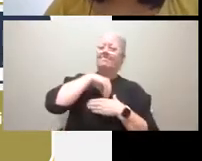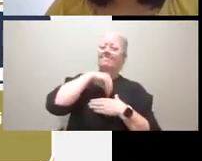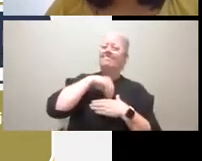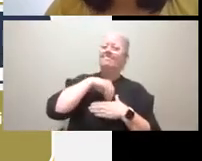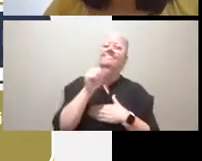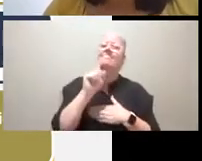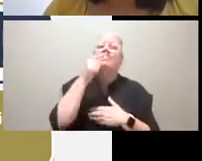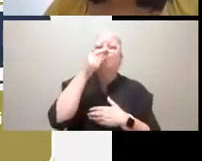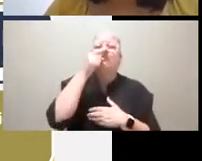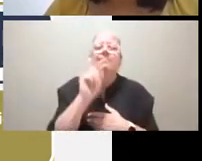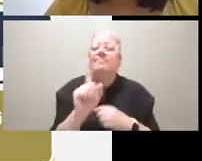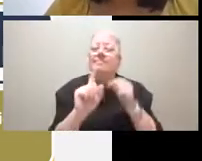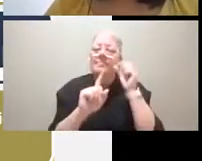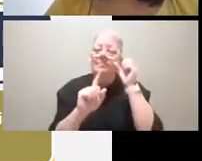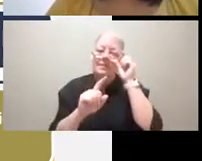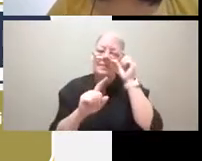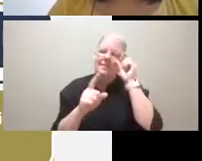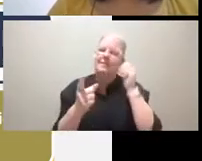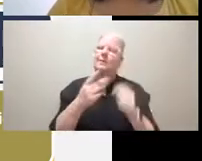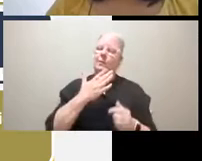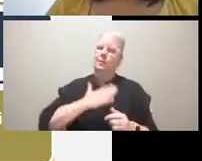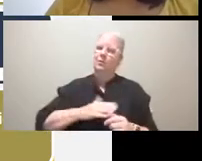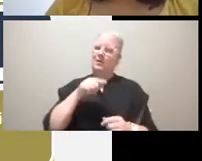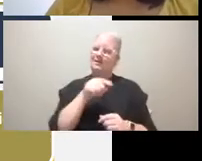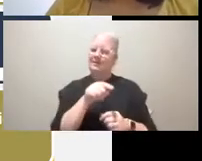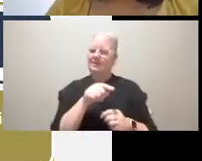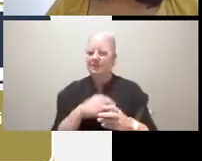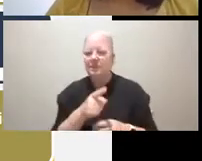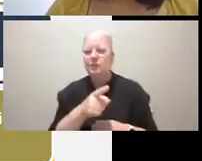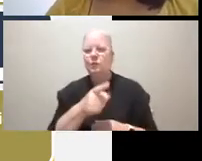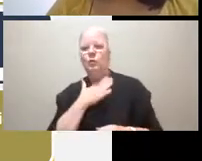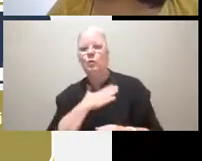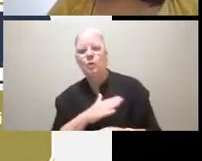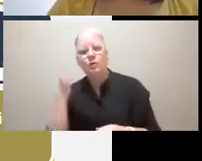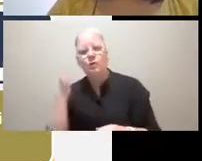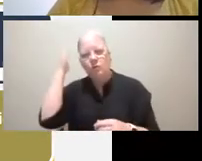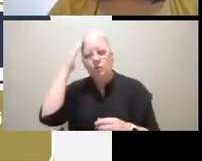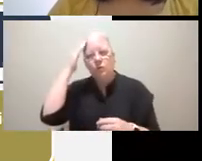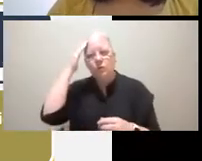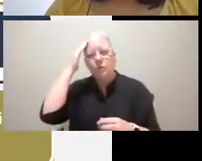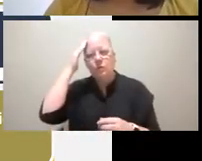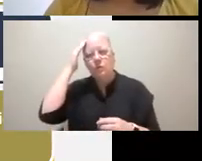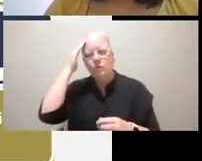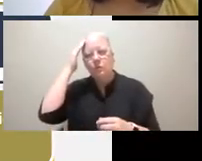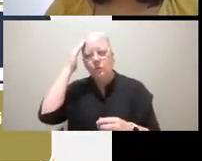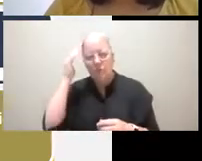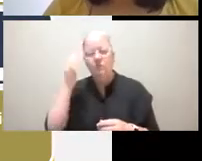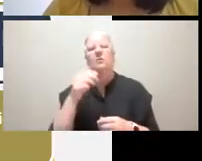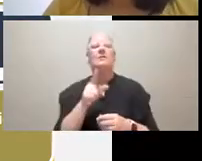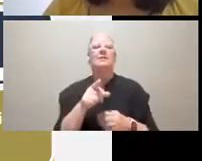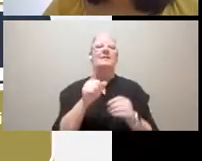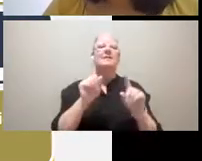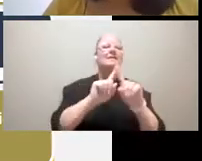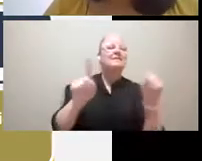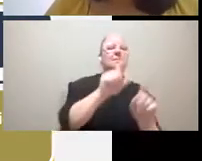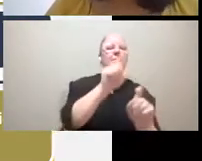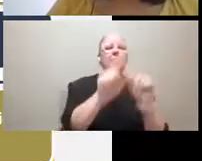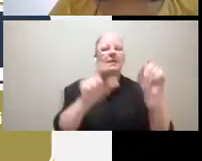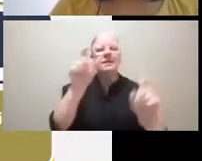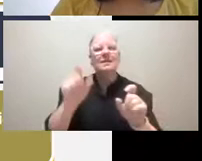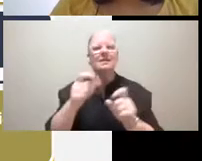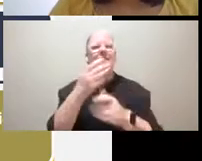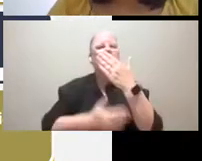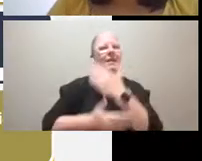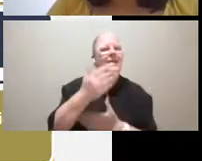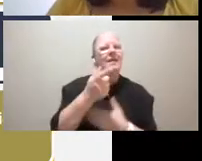safeguarding leads and talk about their issues. So we need to ensure that there is representation from different people of different disabilities as well